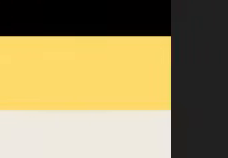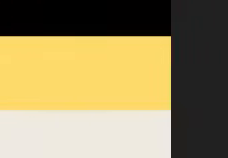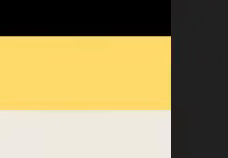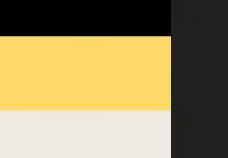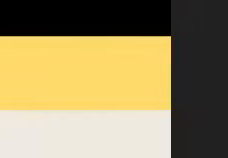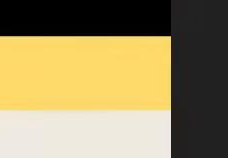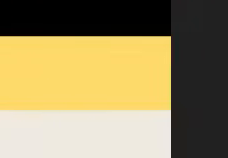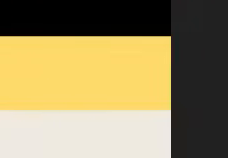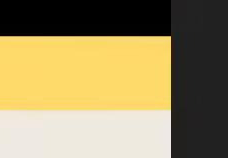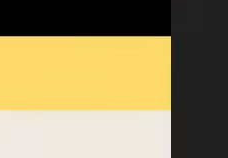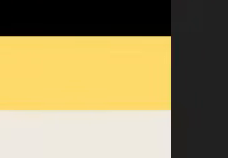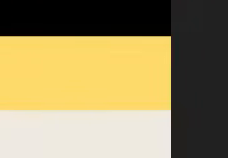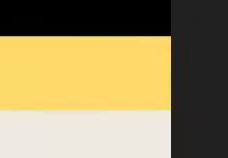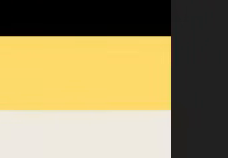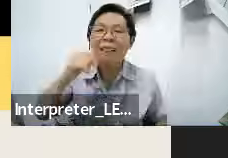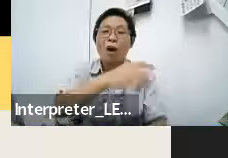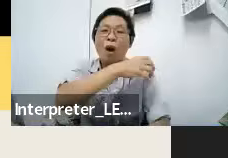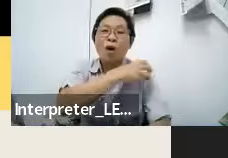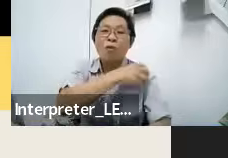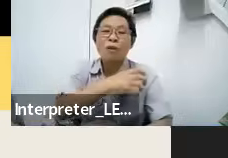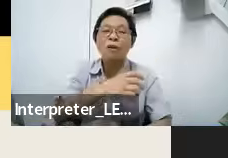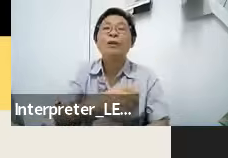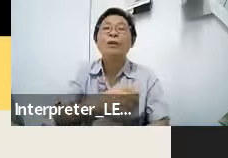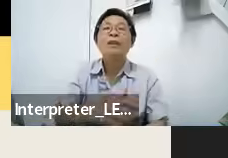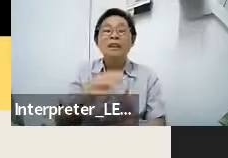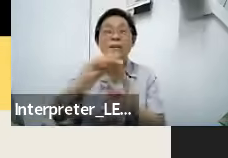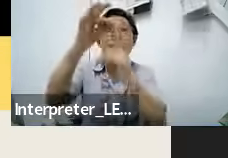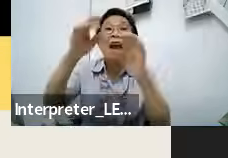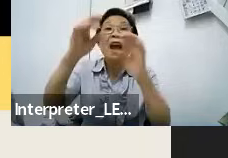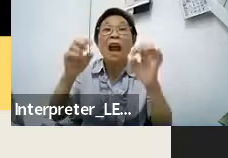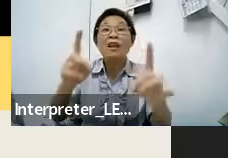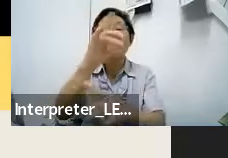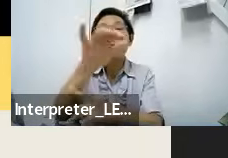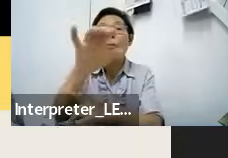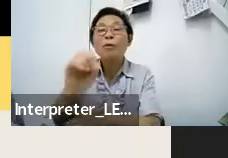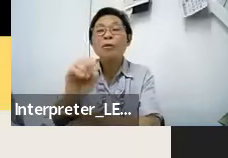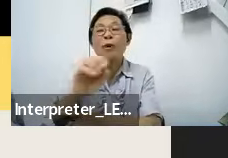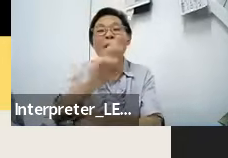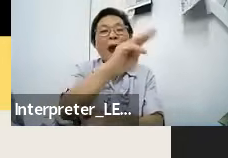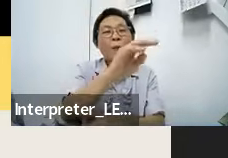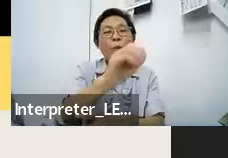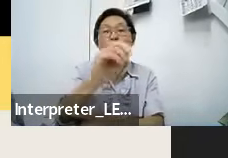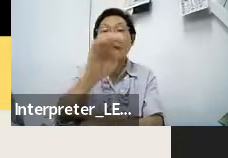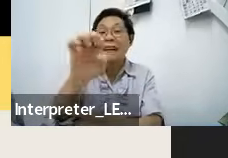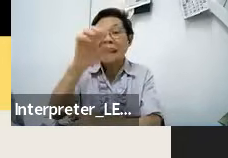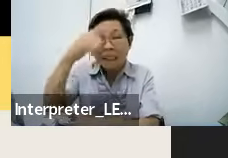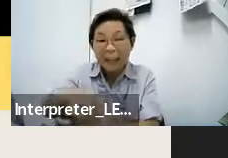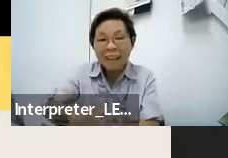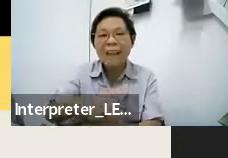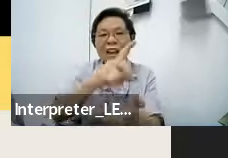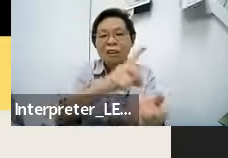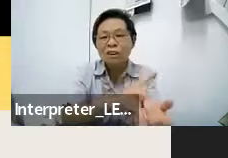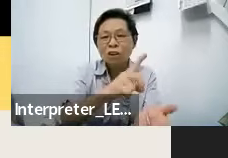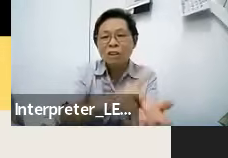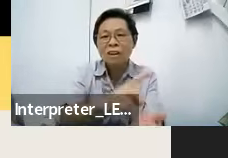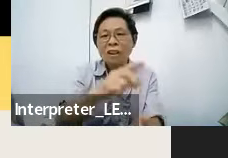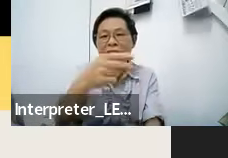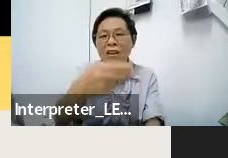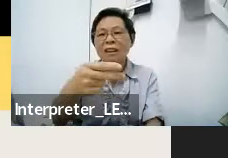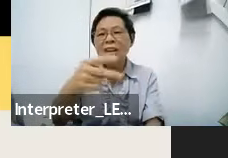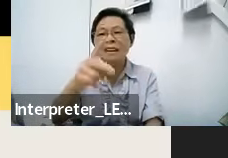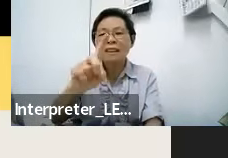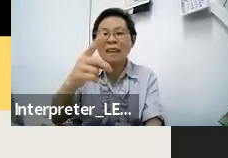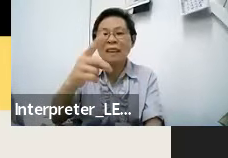Academic Officer, Special Education Bureau, Ministry of Education, Thailand, Dr. Dhruv Patel, CEO